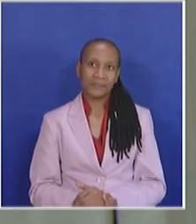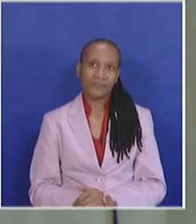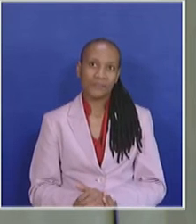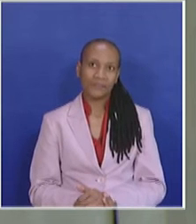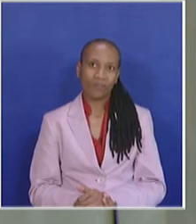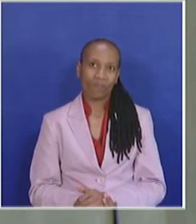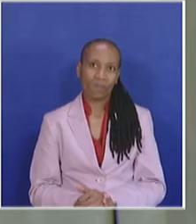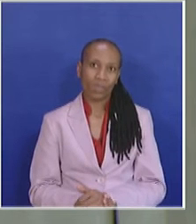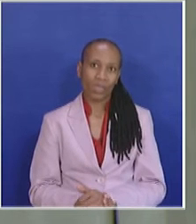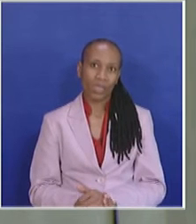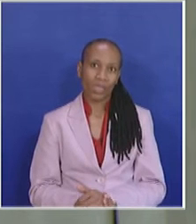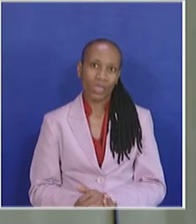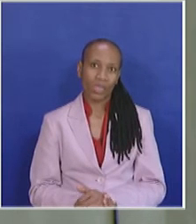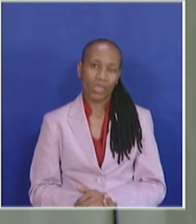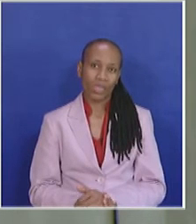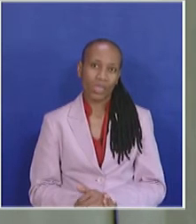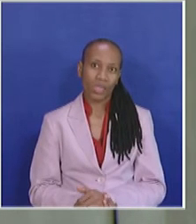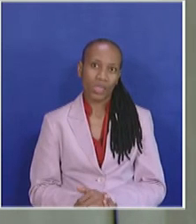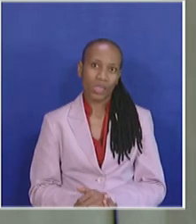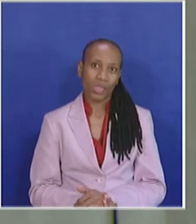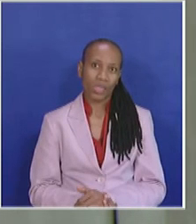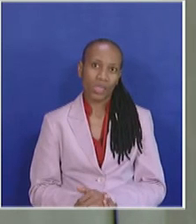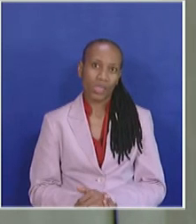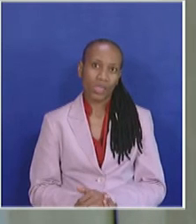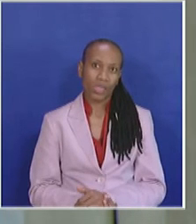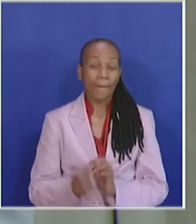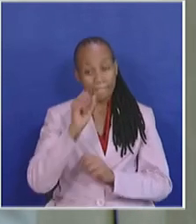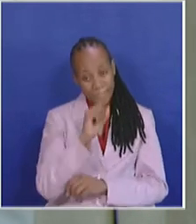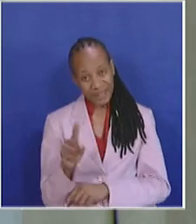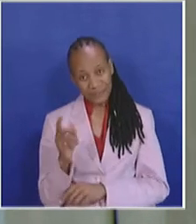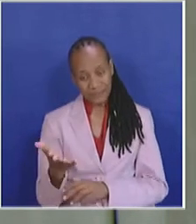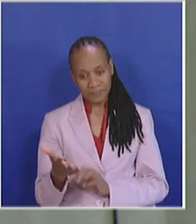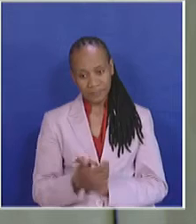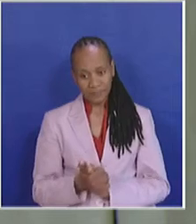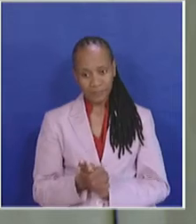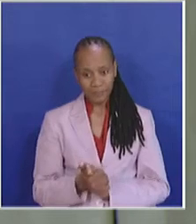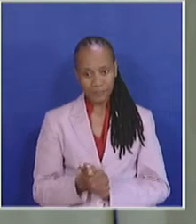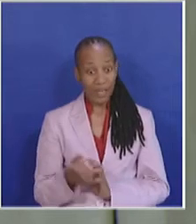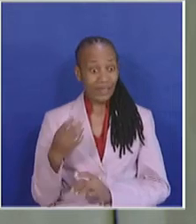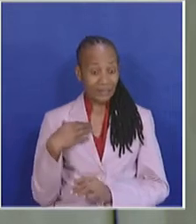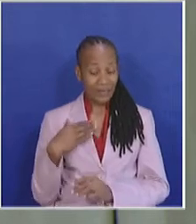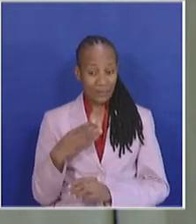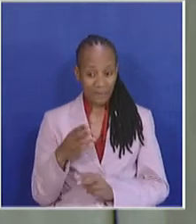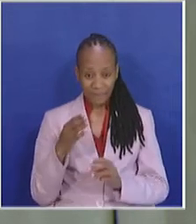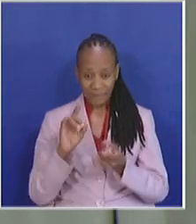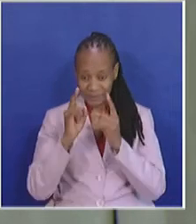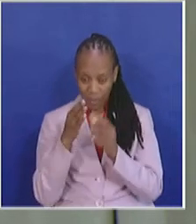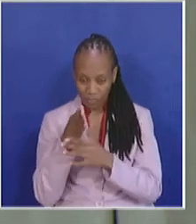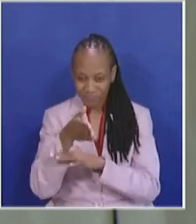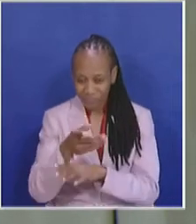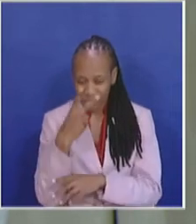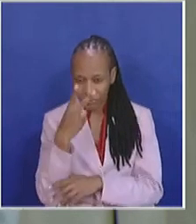that they are going to build access roads and so and so and so and so and so, but ubani ungena ngaphakathi ingxaki ikhona